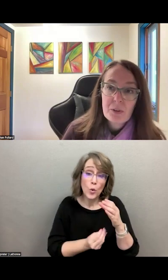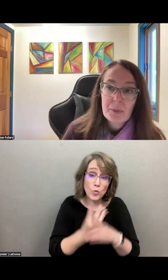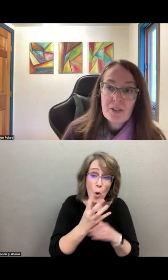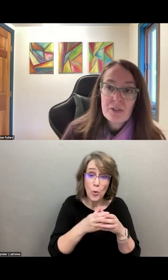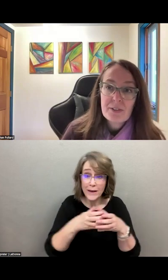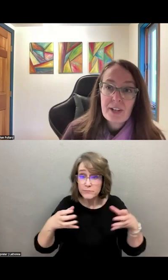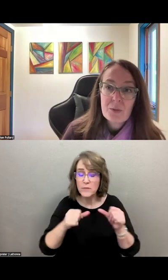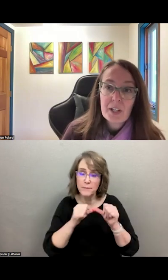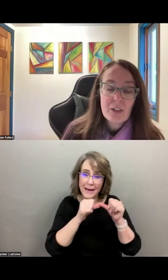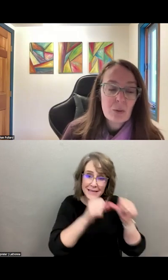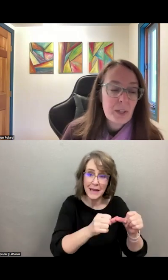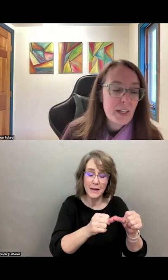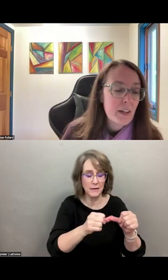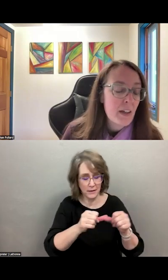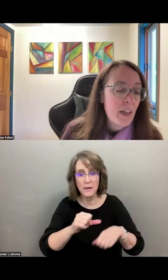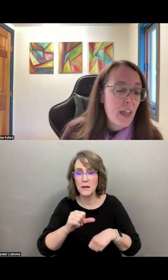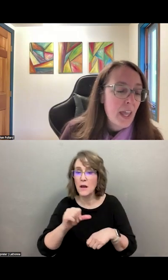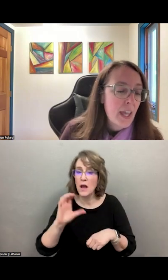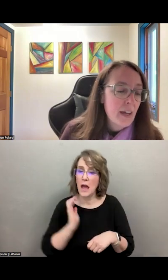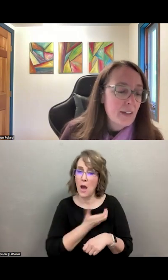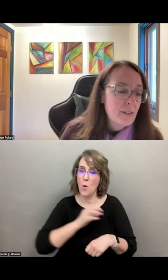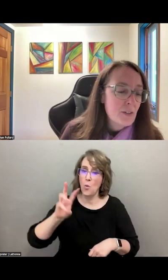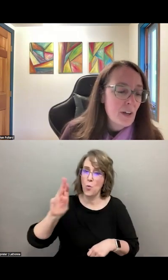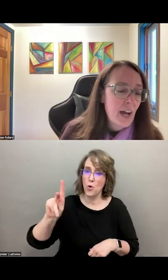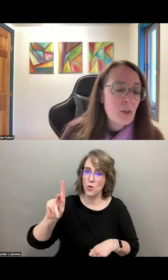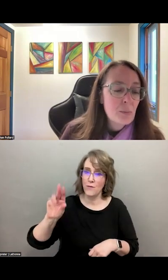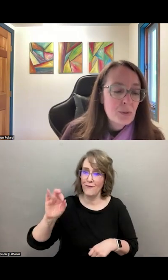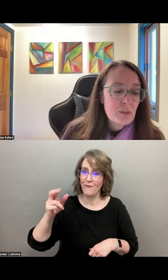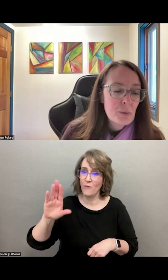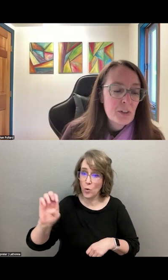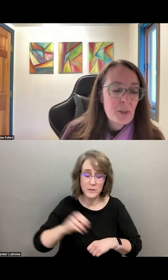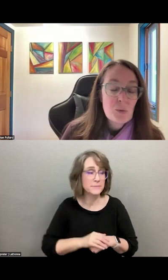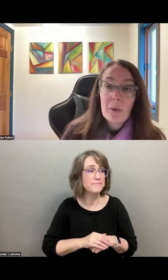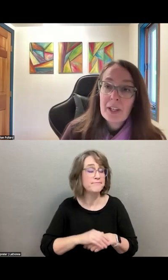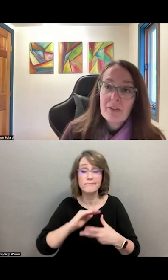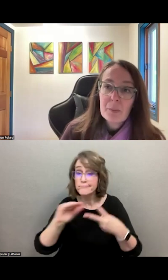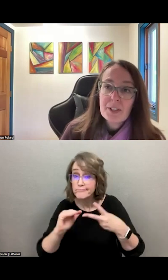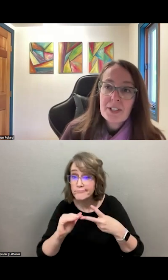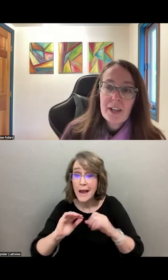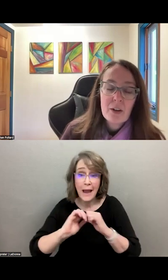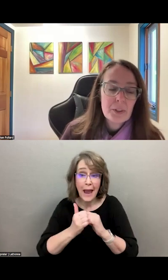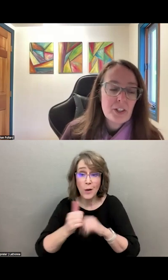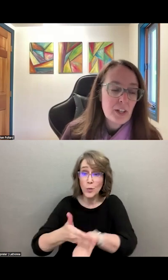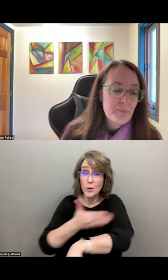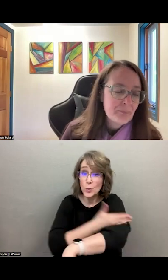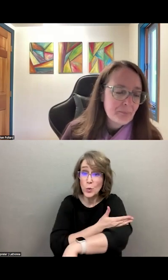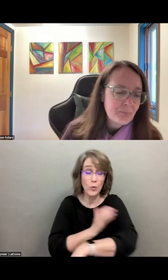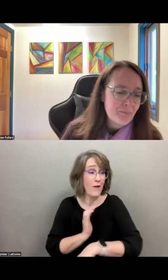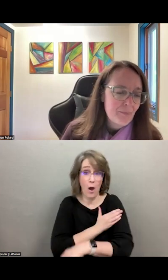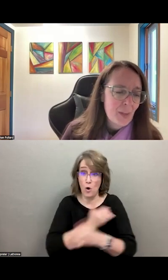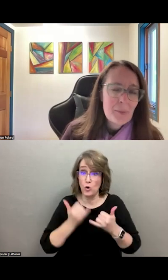workforce from last year's NASHPD annual meeting, and how to improve workforce well-being from our TA